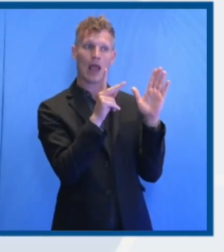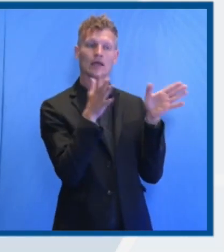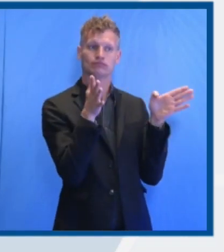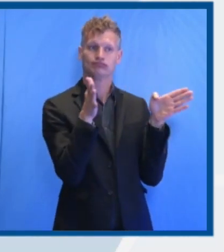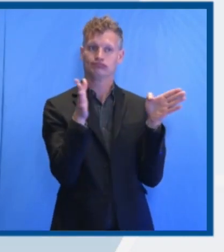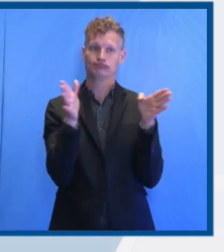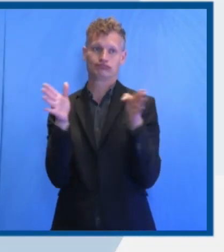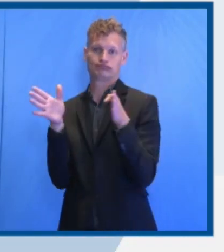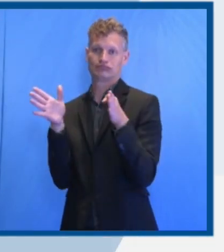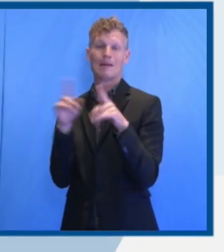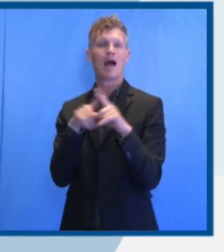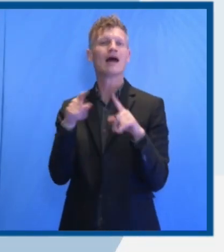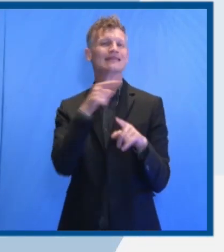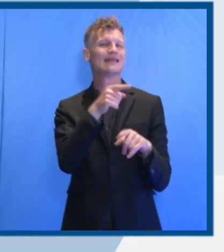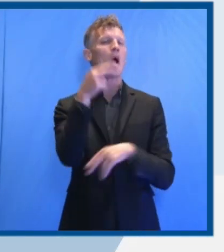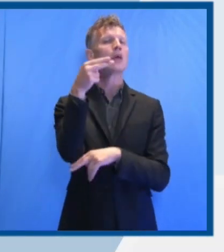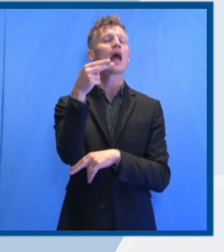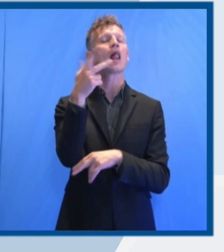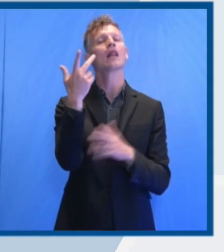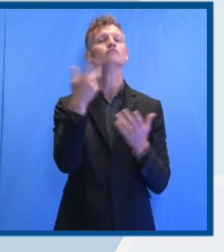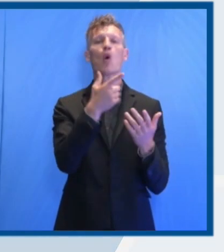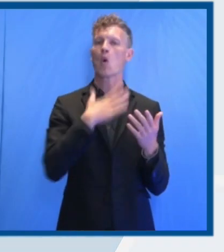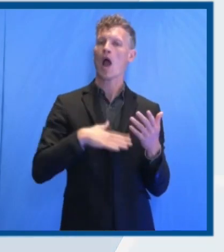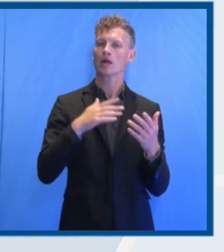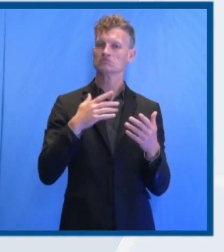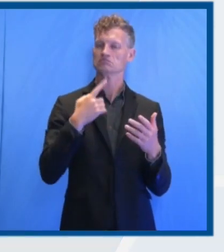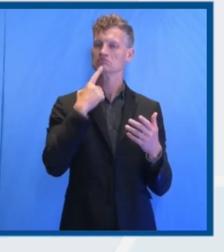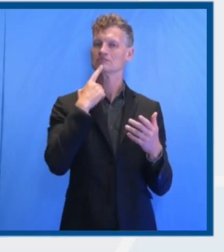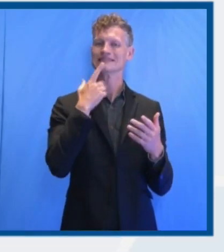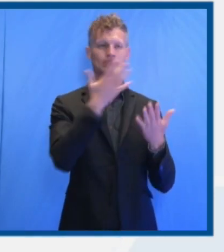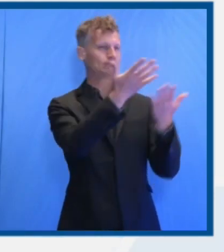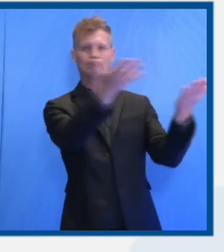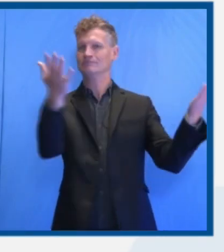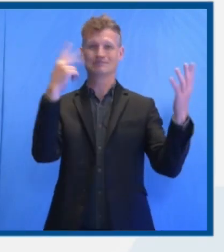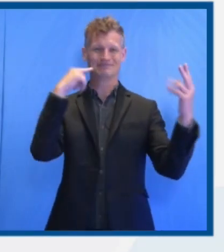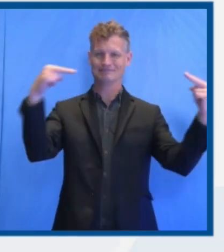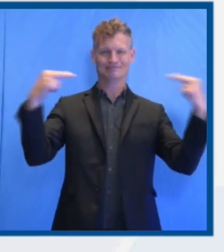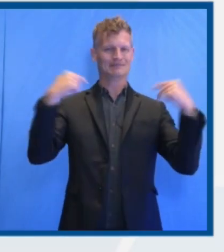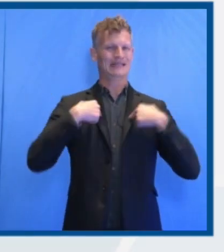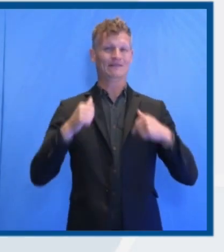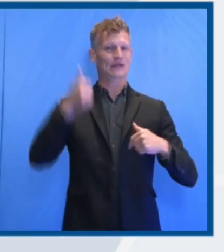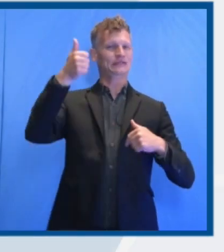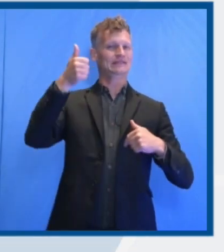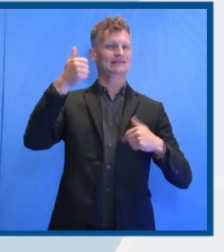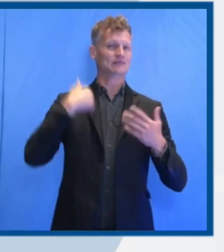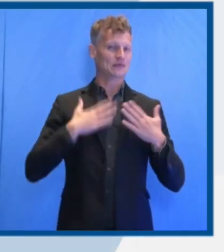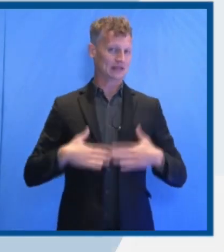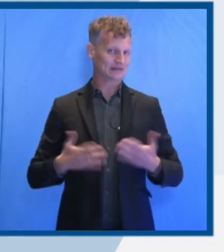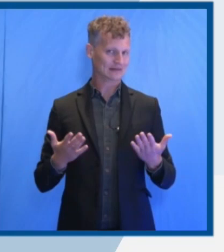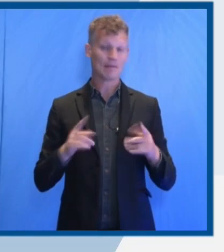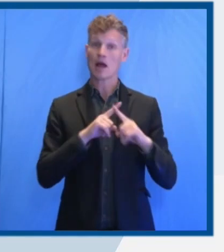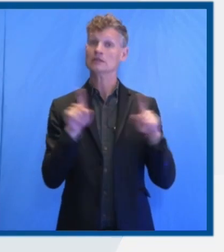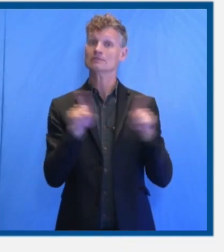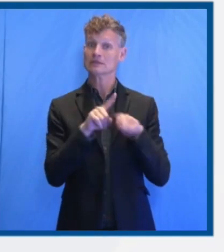also want to be pioneers, to show that this kind of thing works and can be done. But equally, they're working with us to